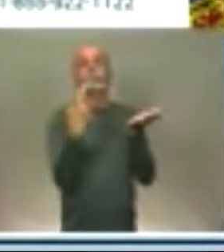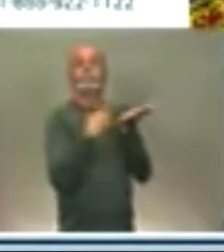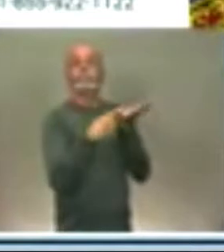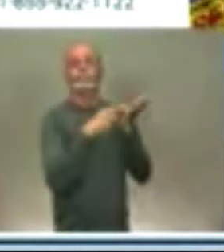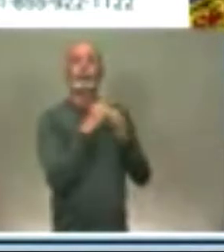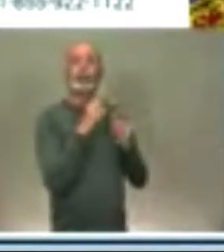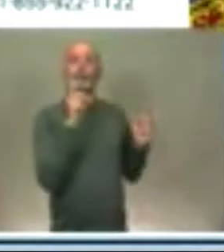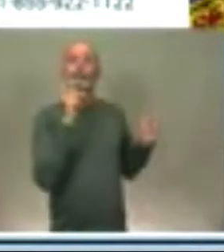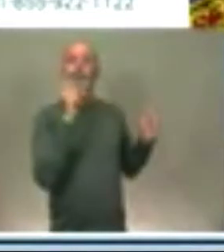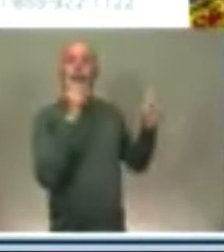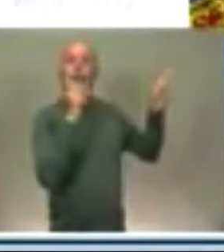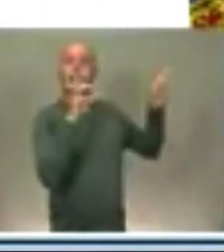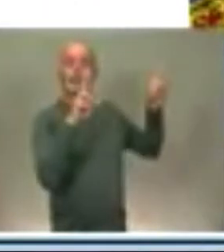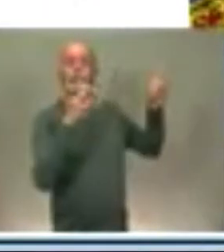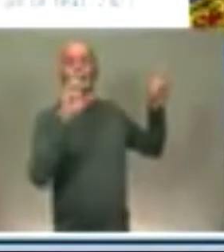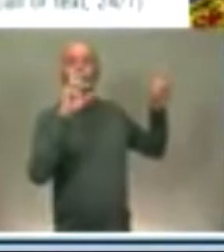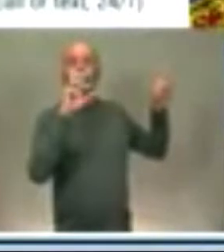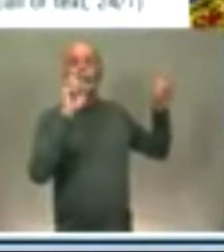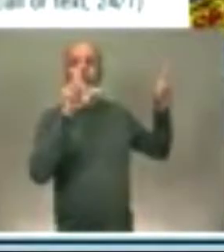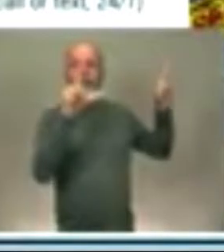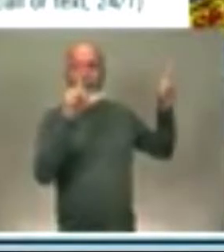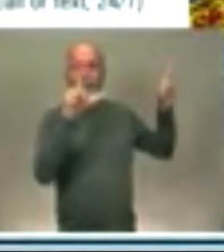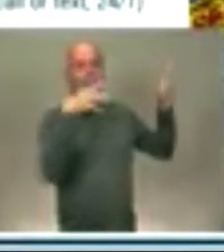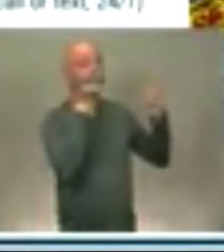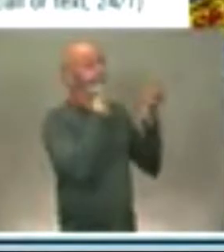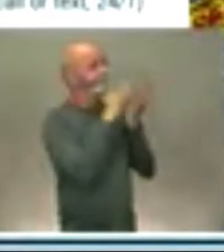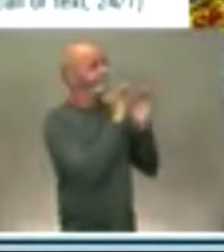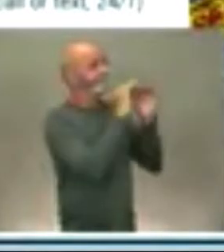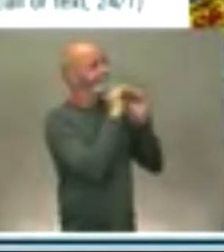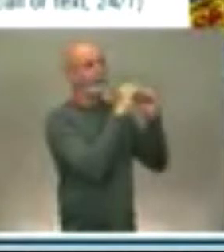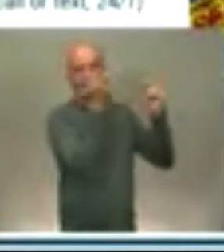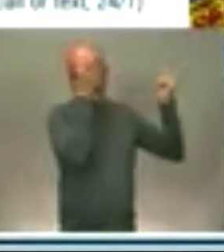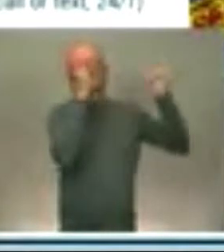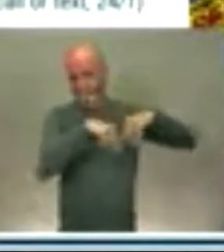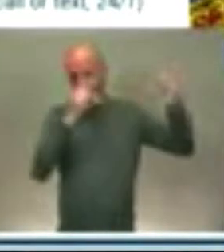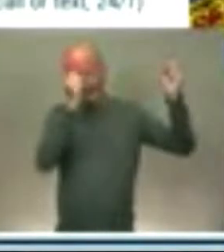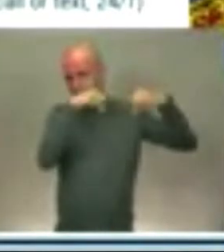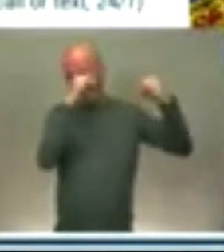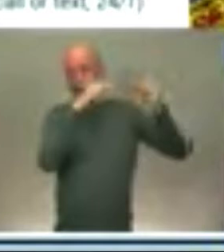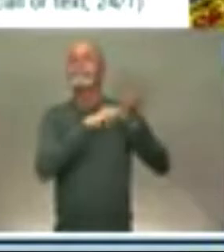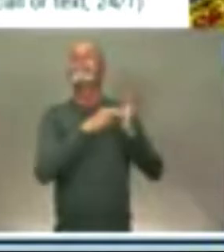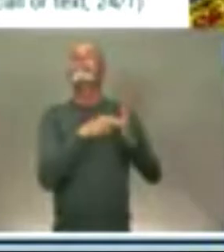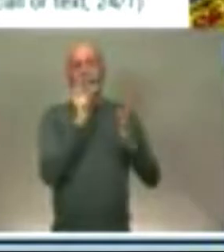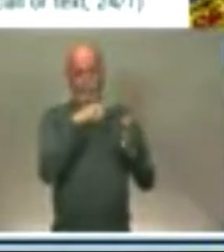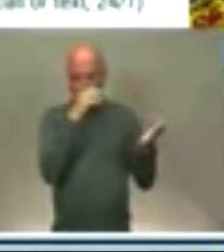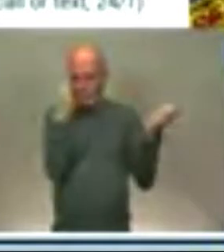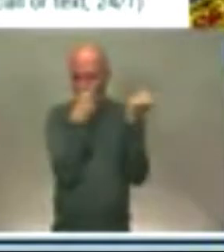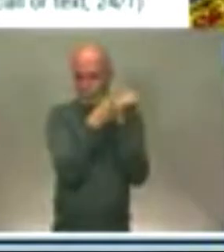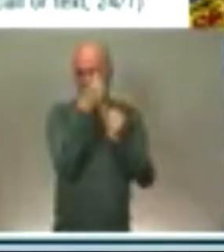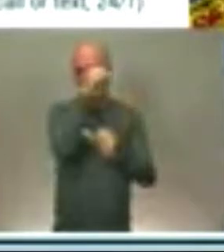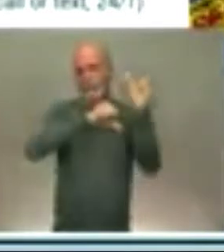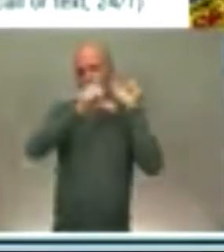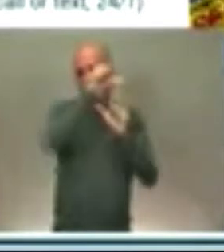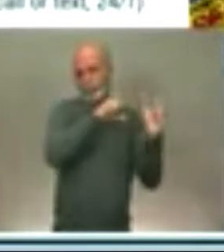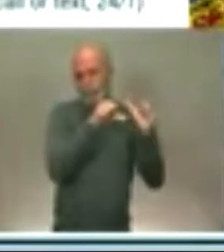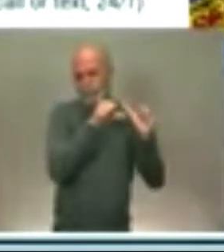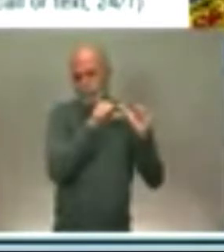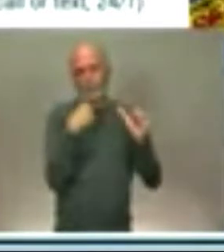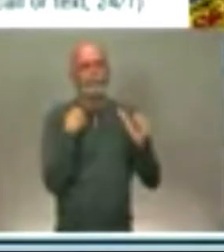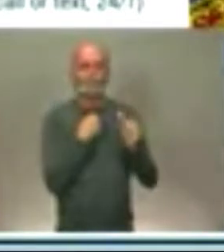to think what are the things in place that are going to support and encourage people in both our provinces to get vaccinated.